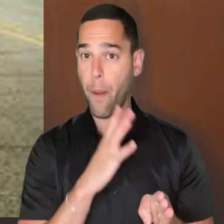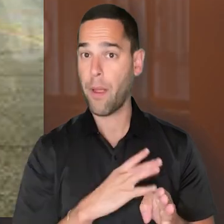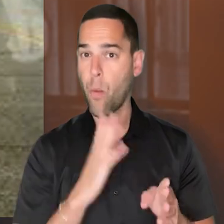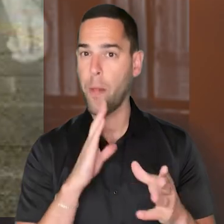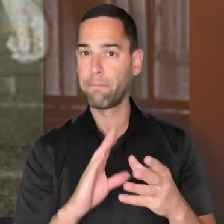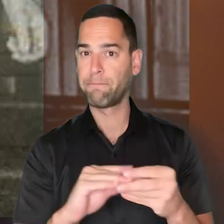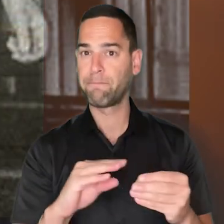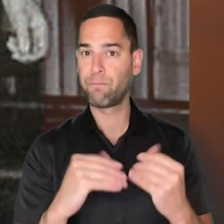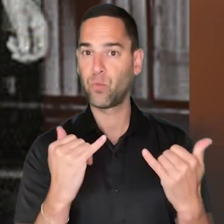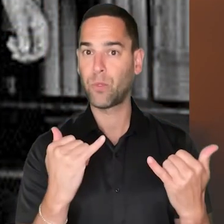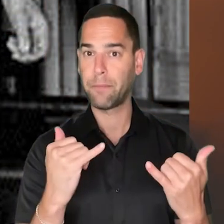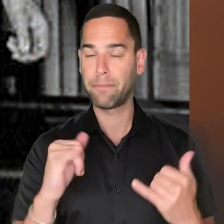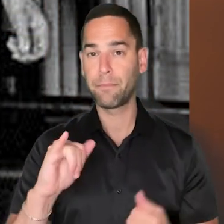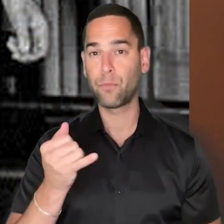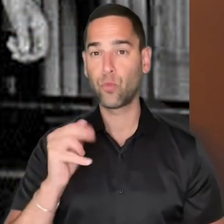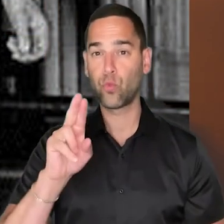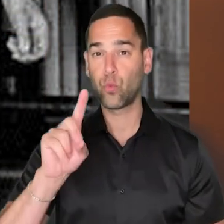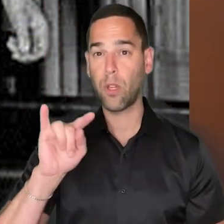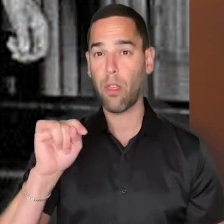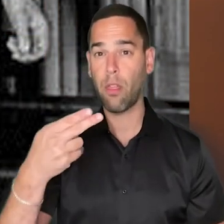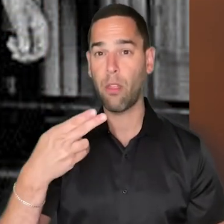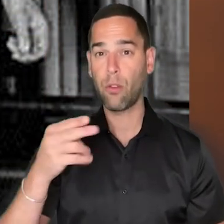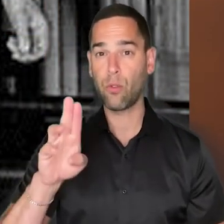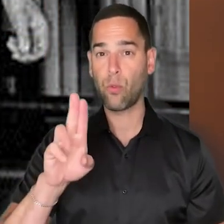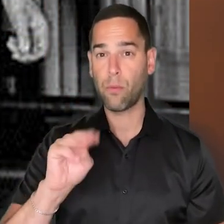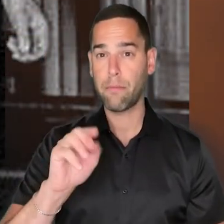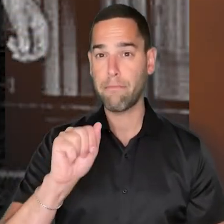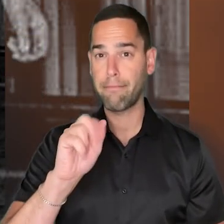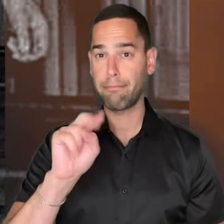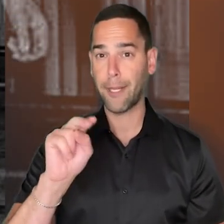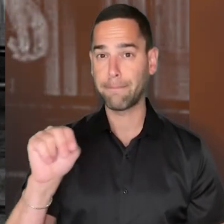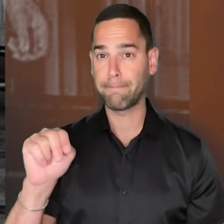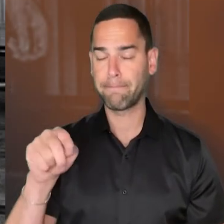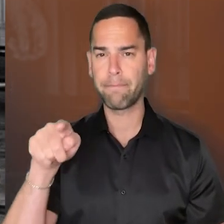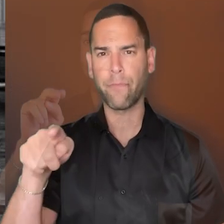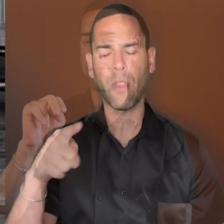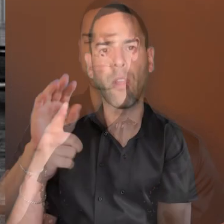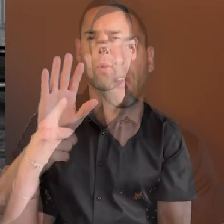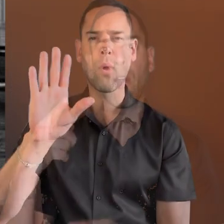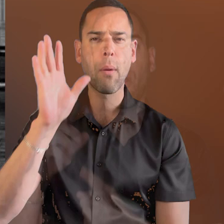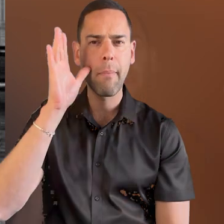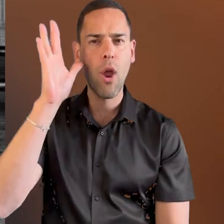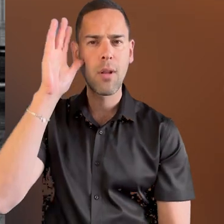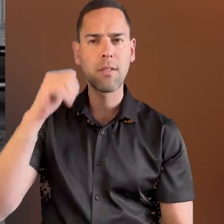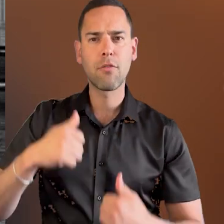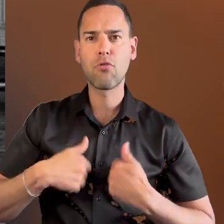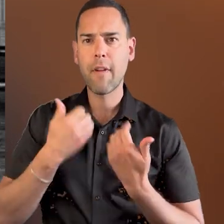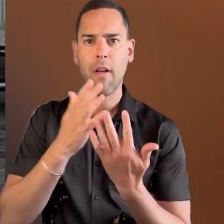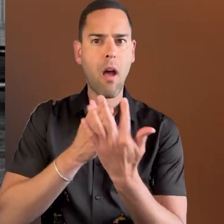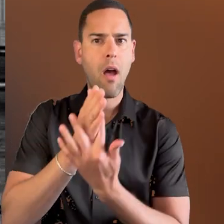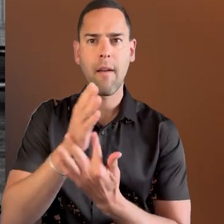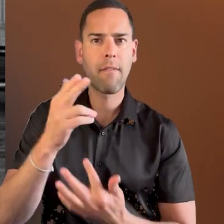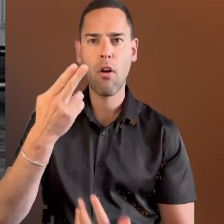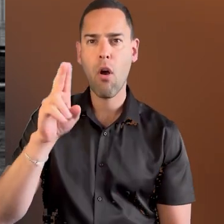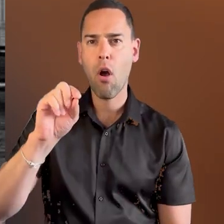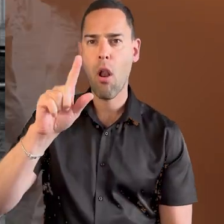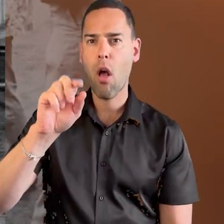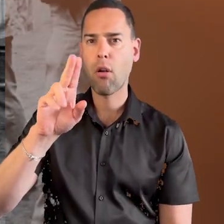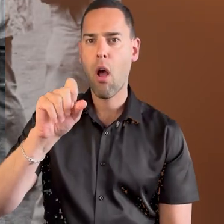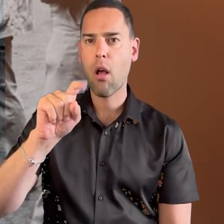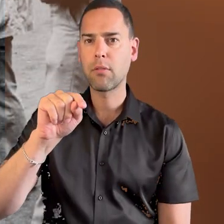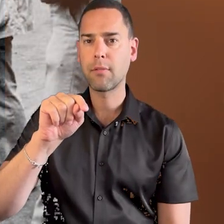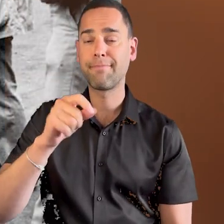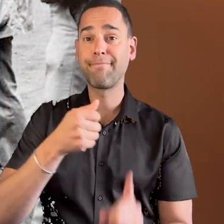that we will hear from today, Judy Heumann. The daughter of Holocaust survivors, Judy contracted polio